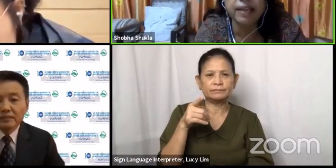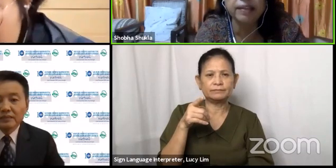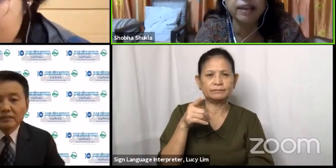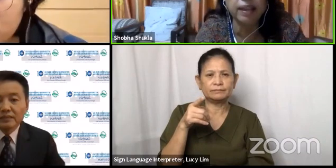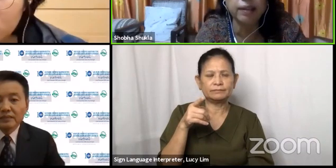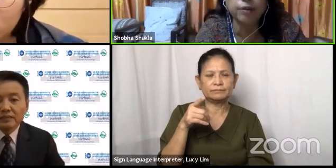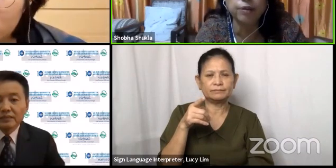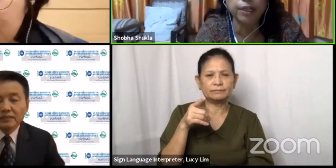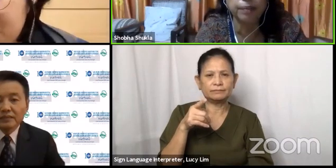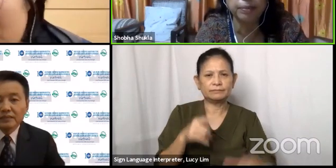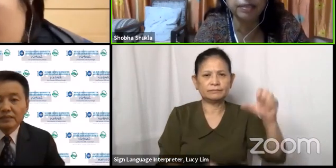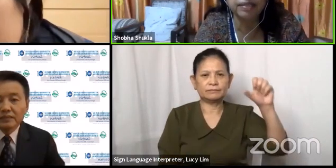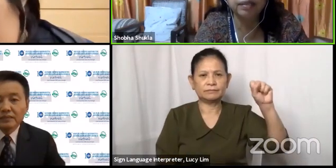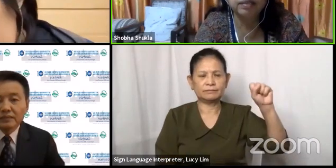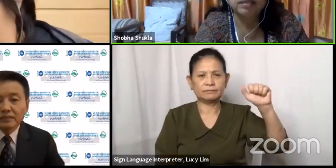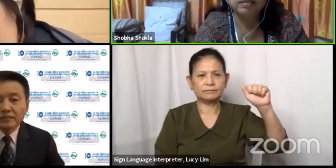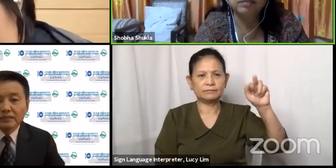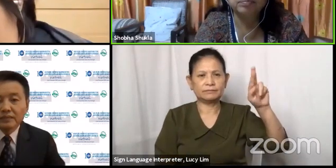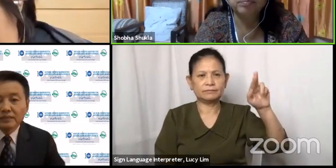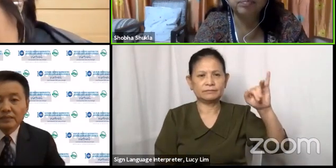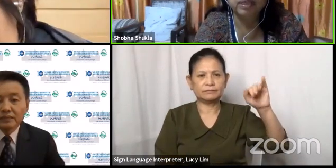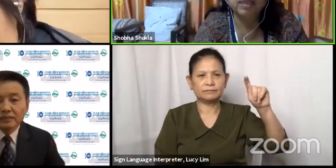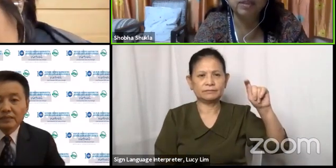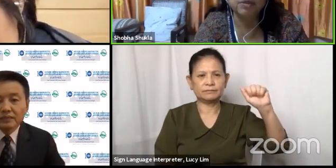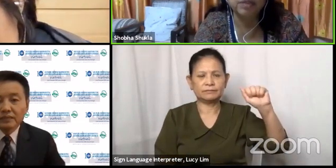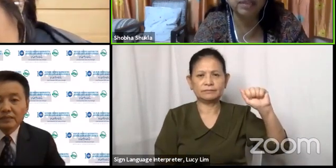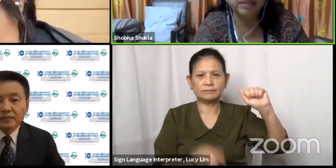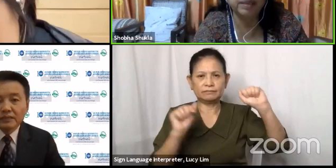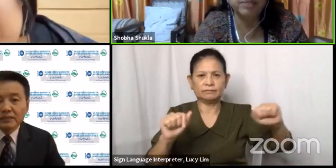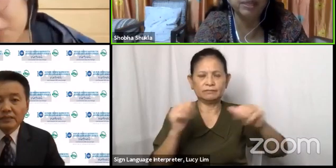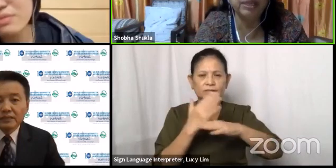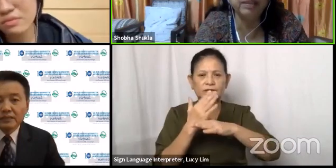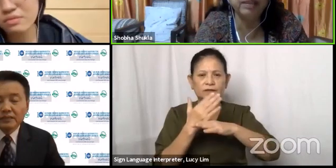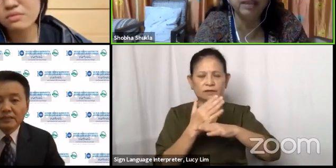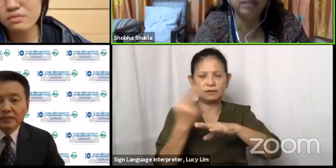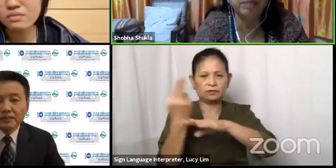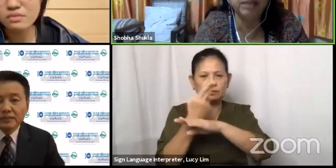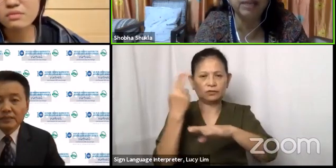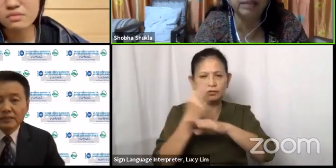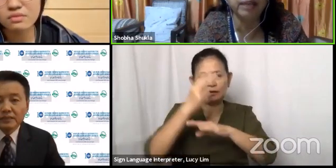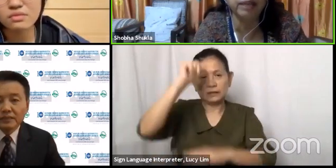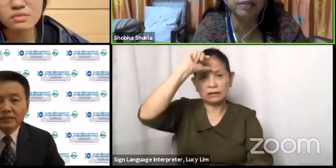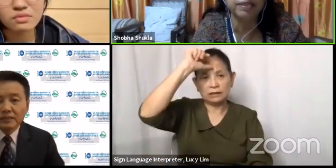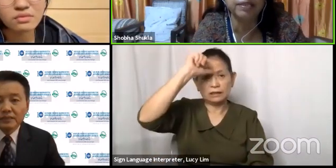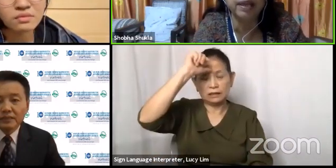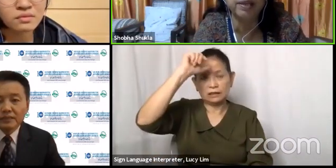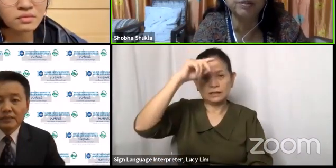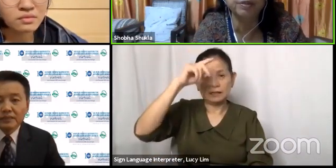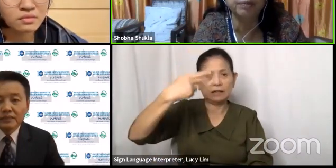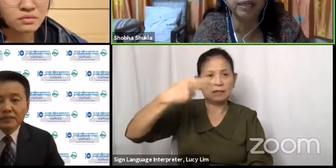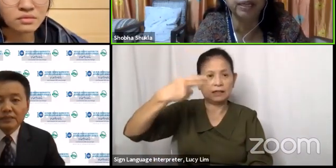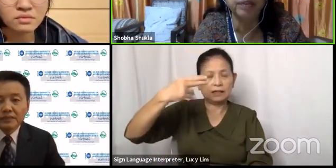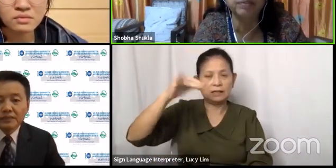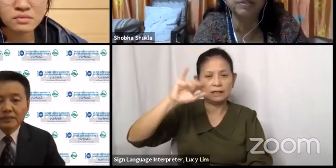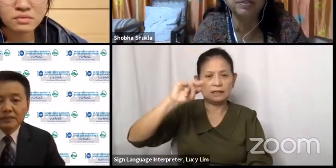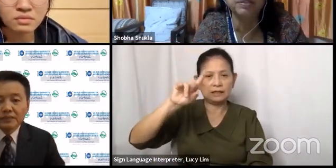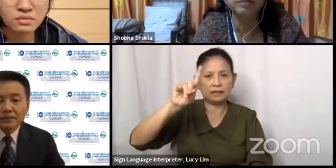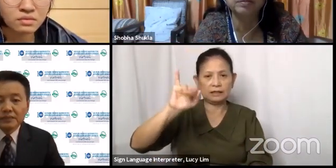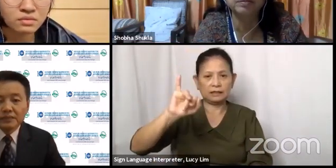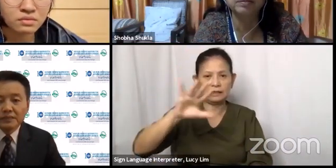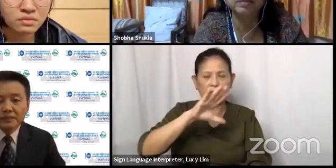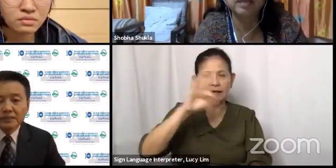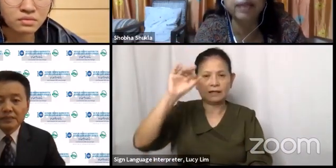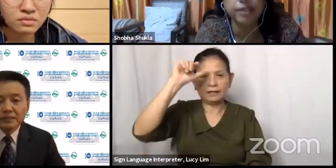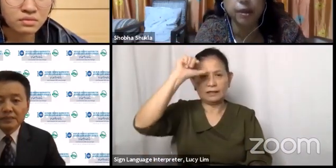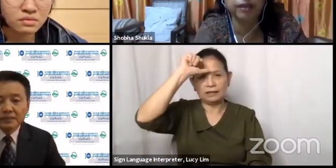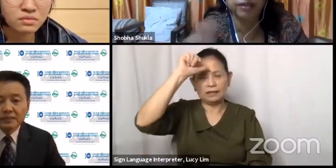Okay, Saritha, can you share, please? Using the terms in Hindi and maybe other languages. India has so many languages. Hello.